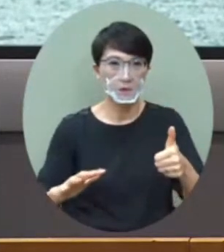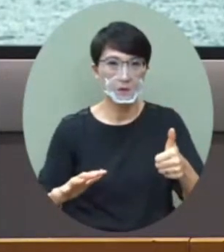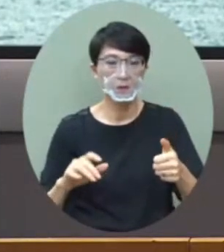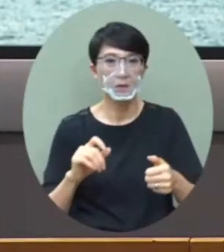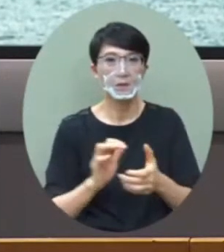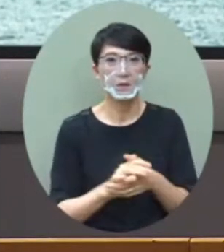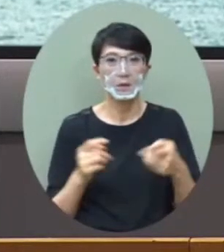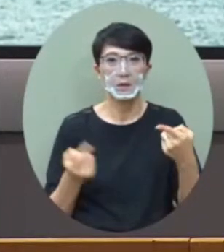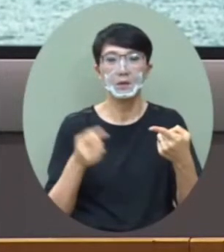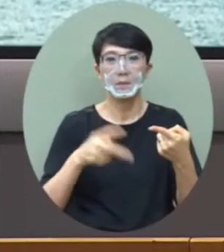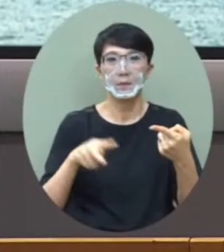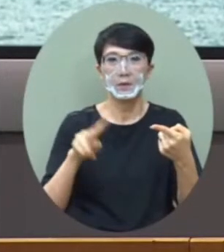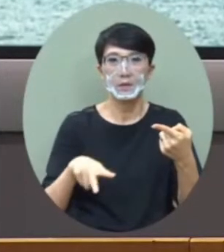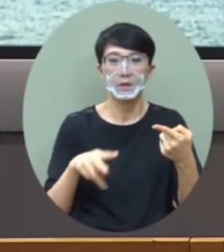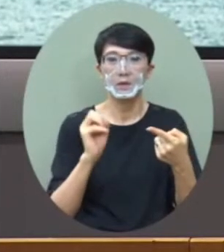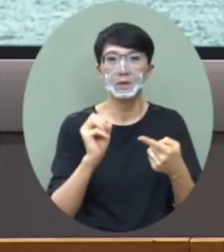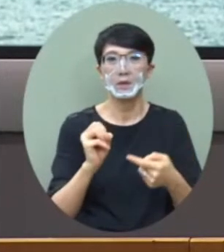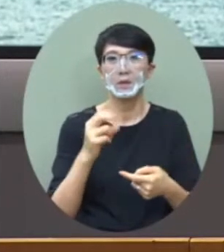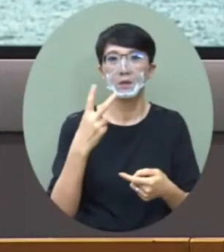infected.